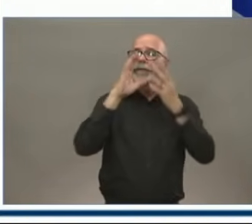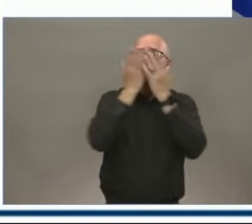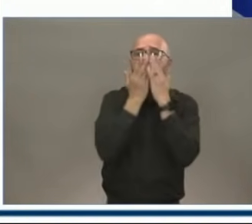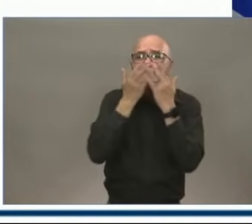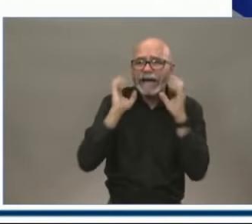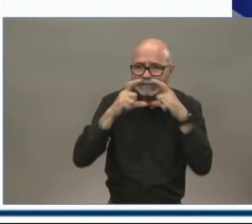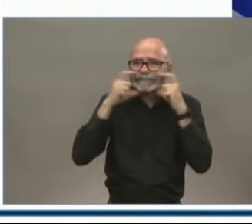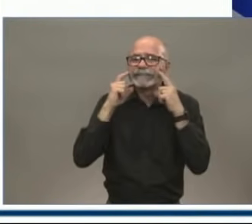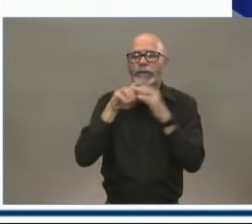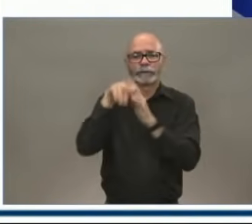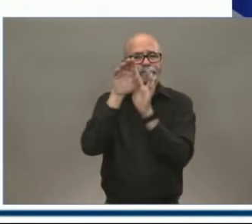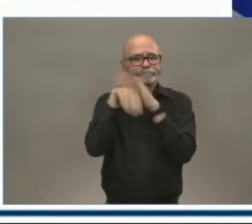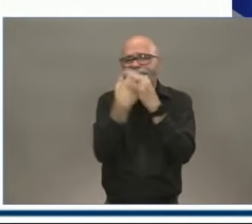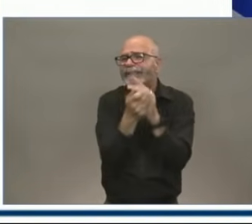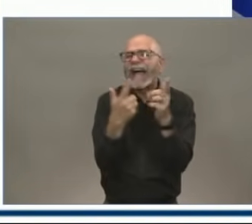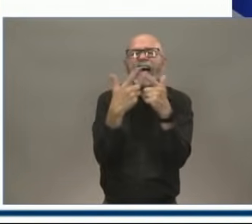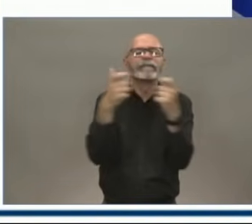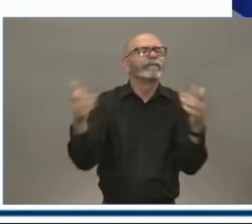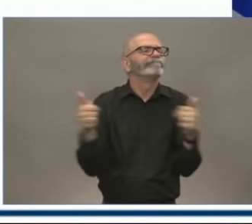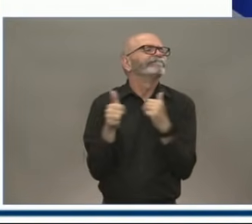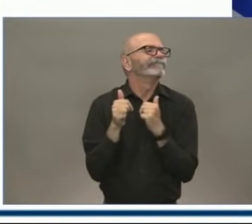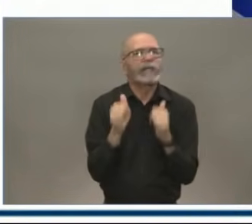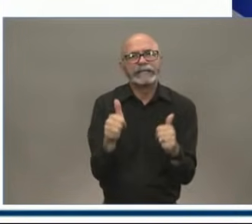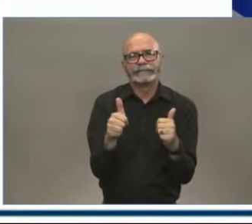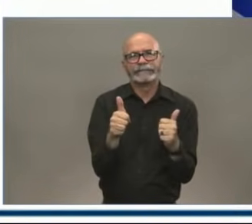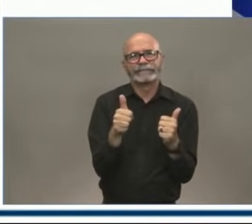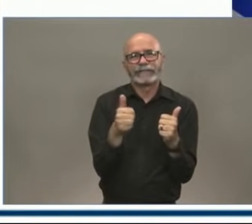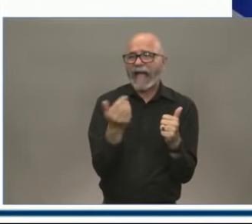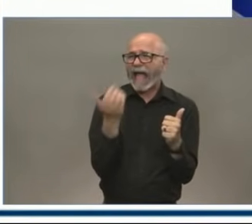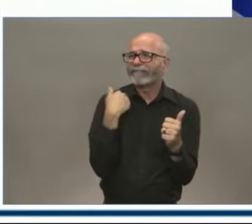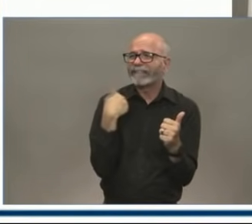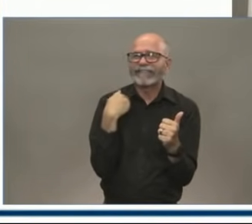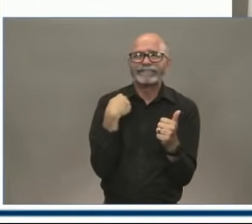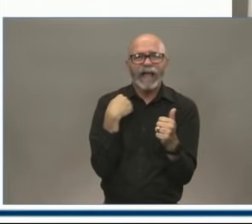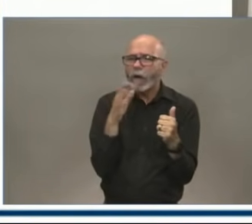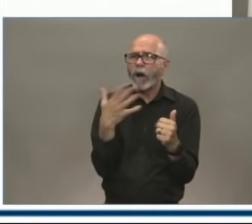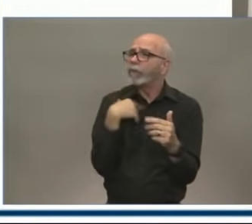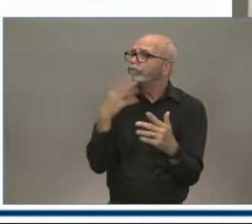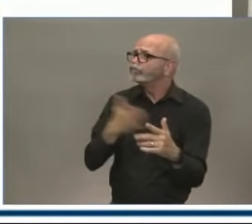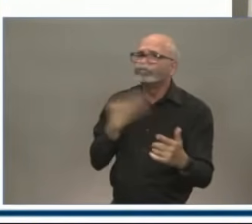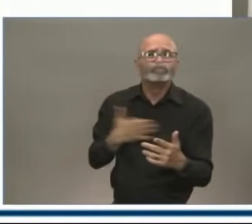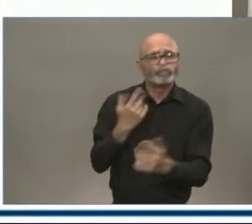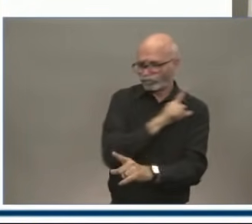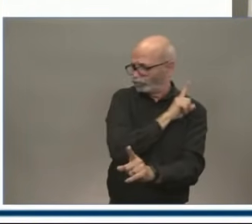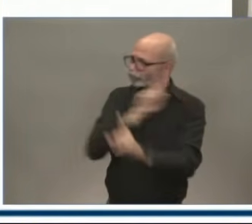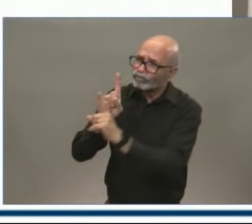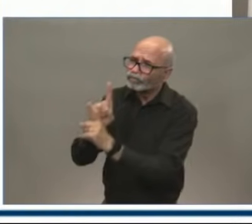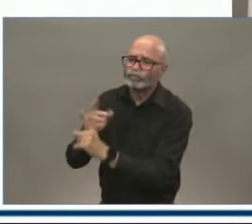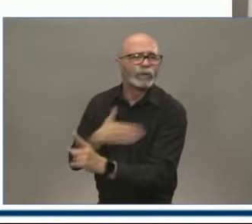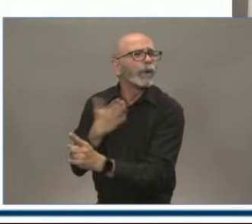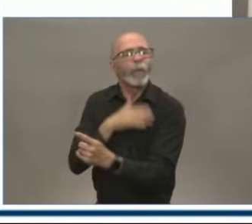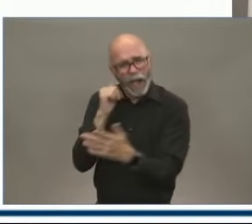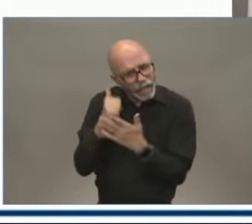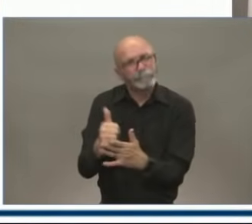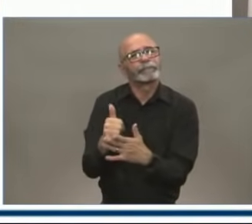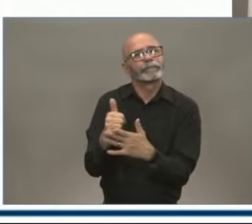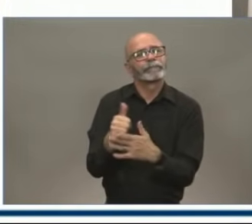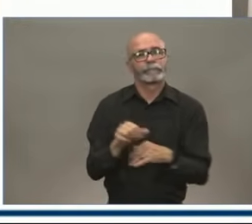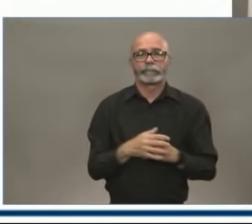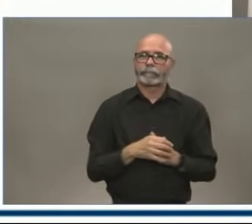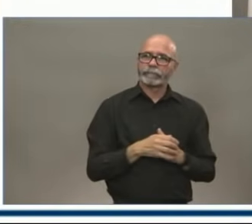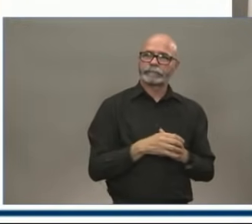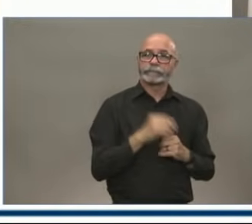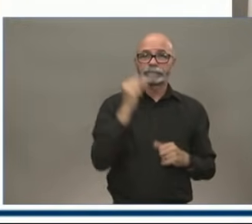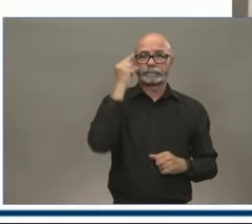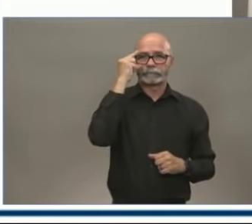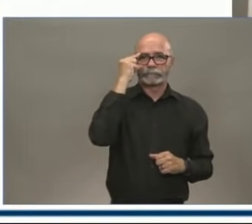community or family has an outbreak, we will show up. Go ahead with your follow-up, Jesse. Thank you. This is, I guess, just regard to the